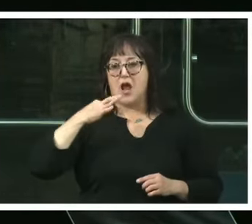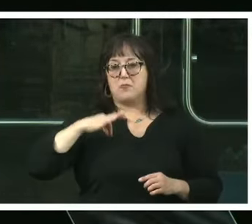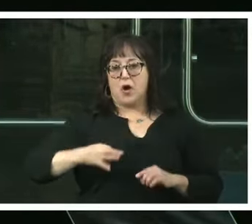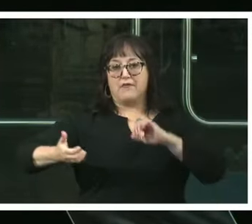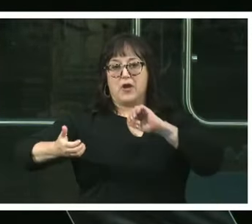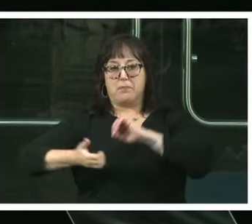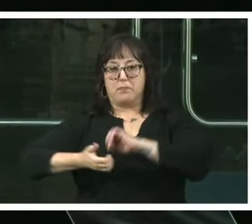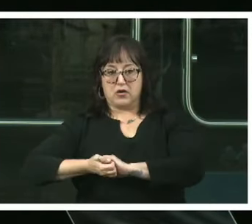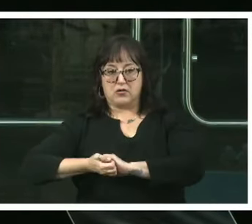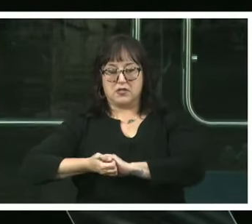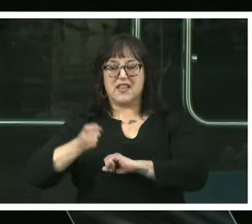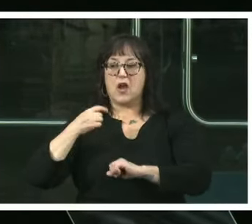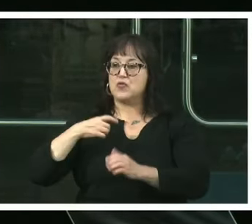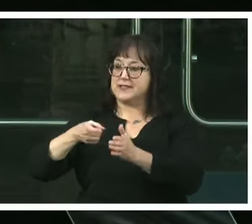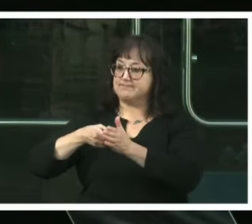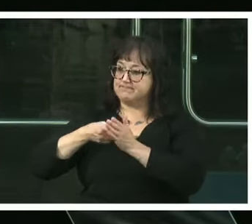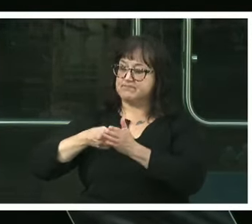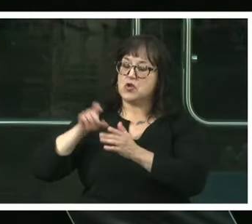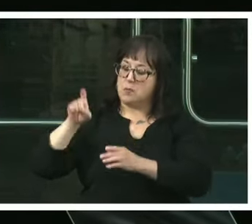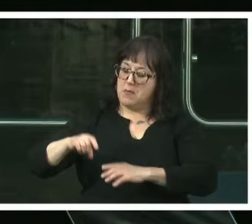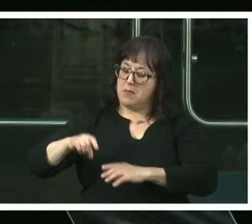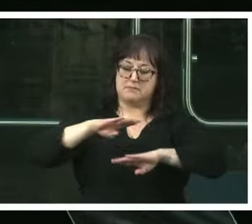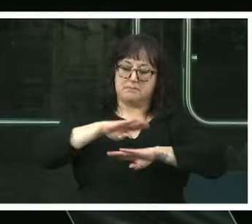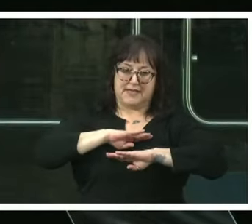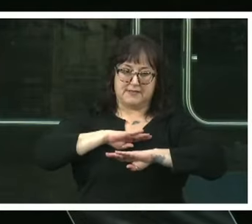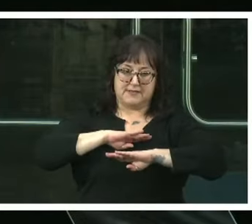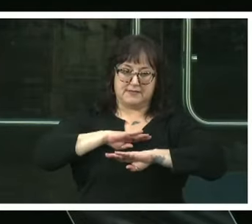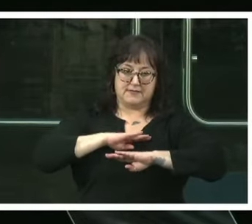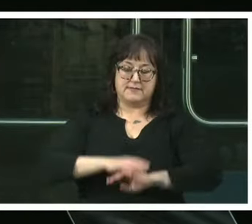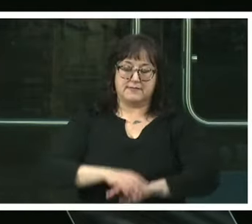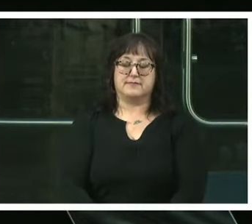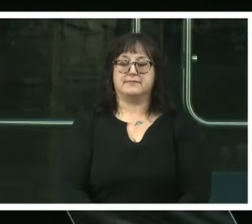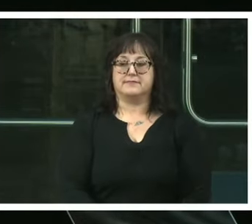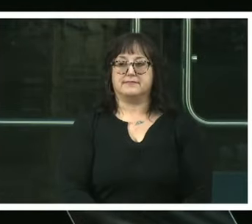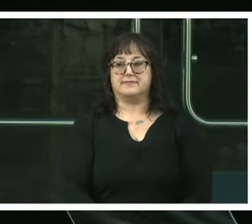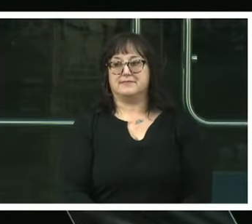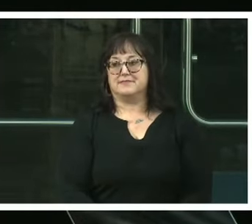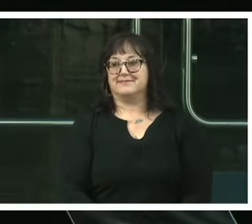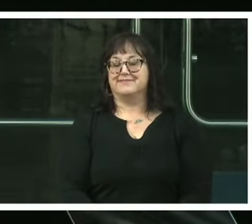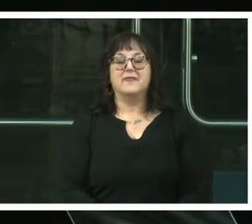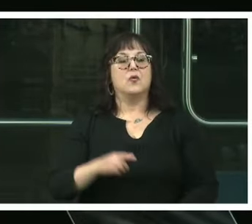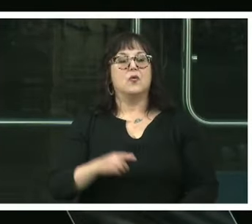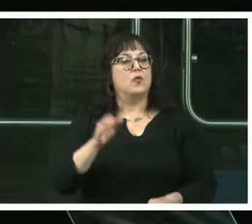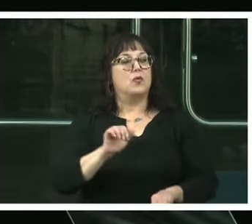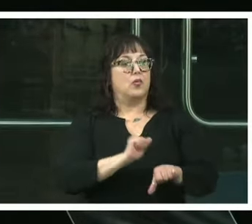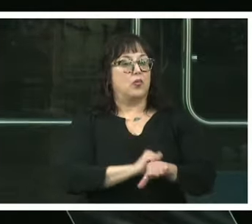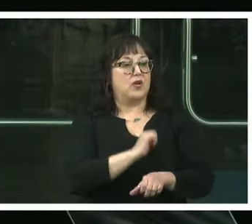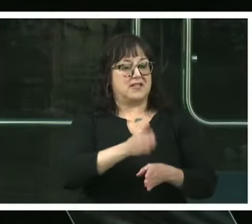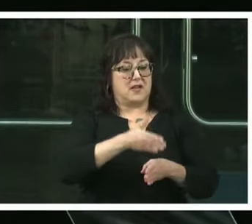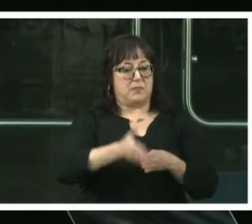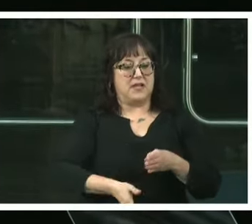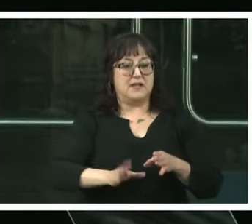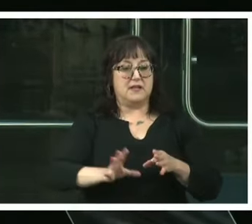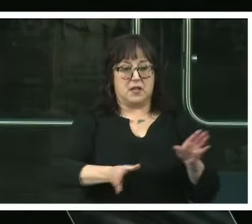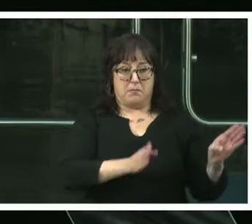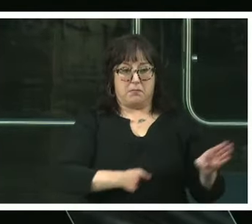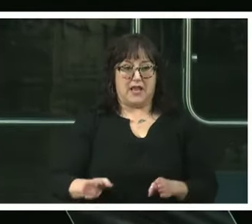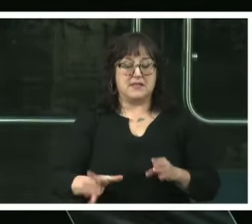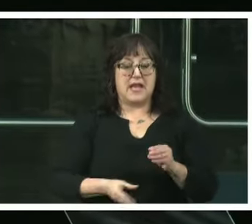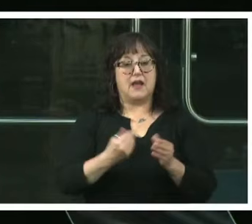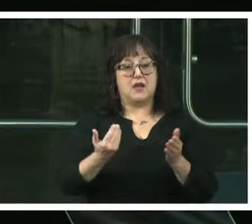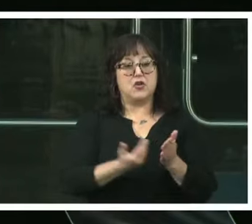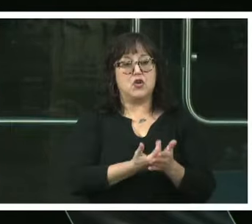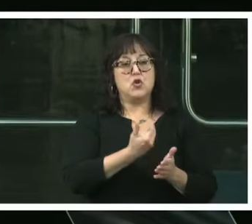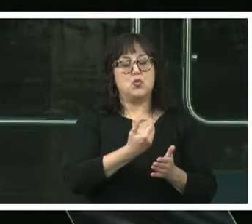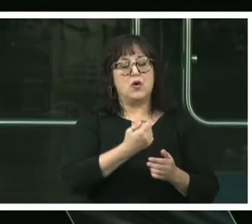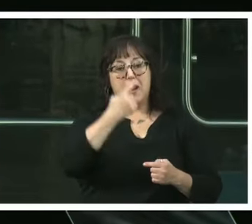which we will demand that they meet. We will work to complete our plan to add new mental